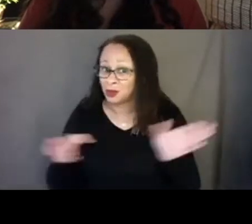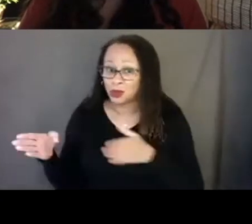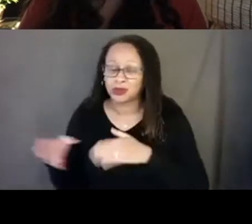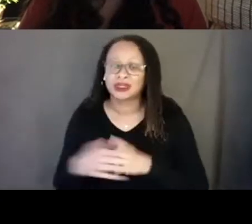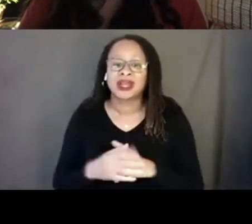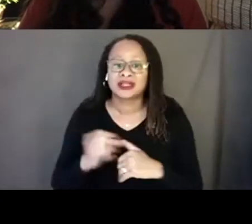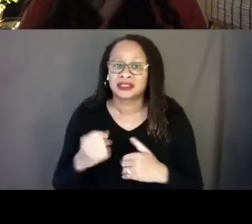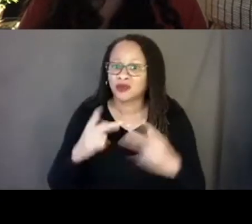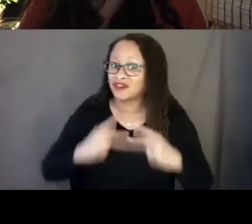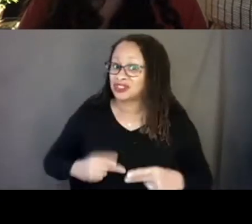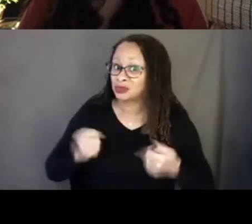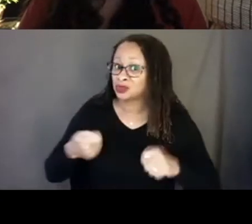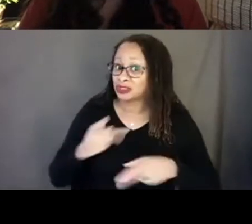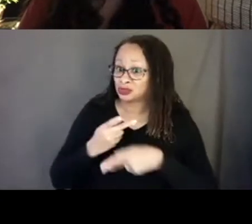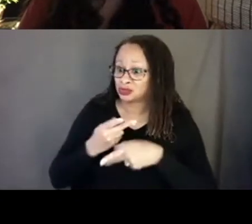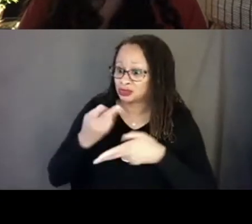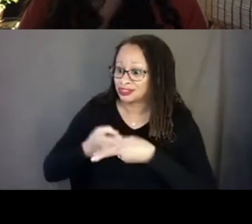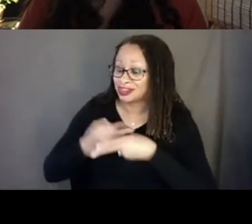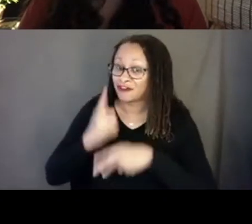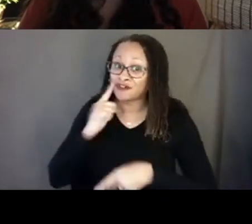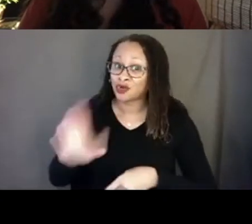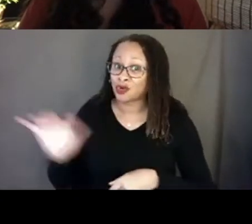her.